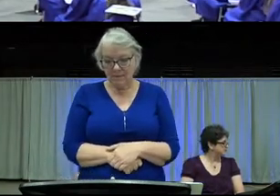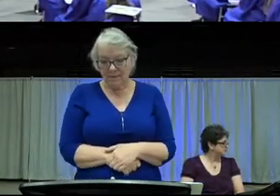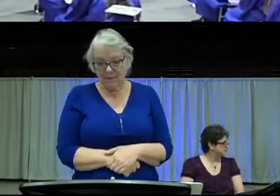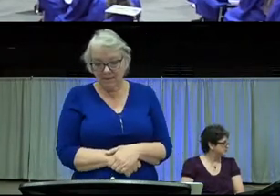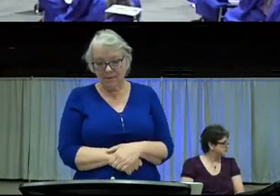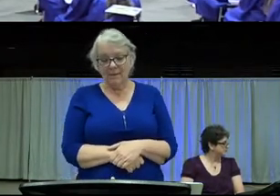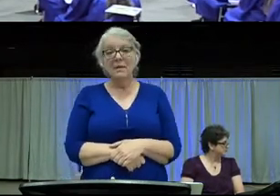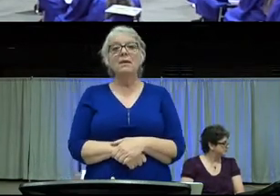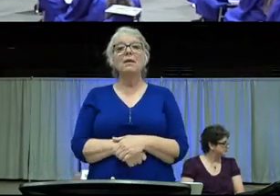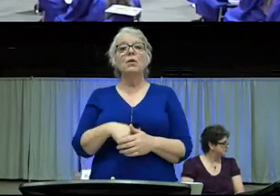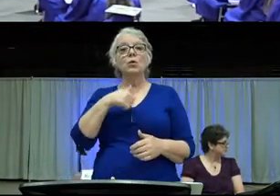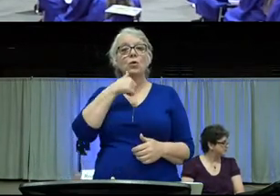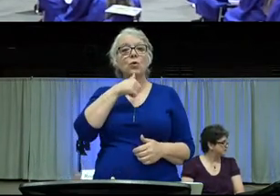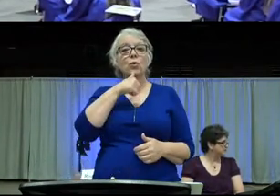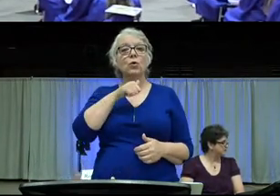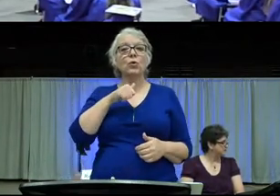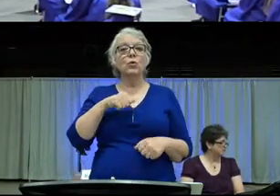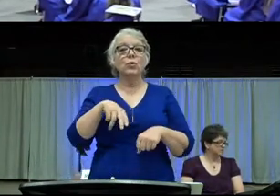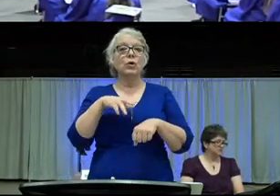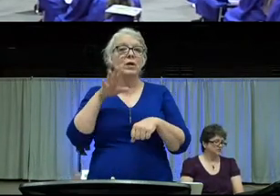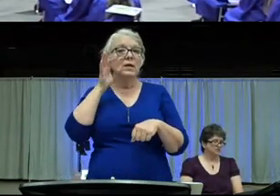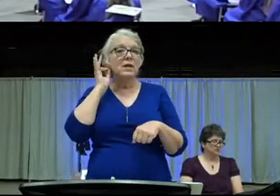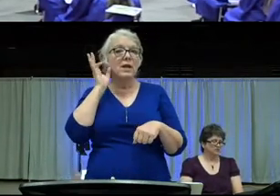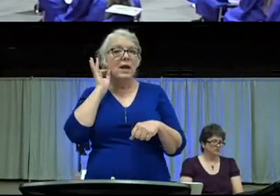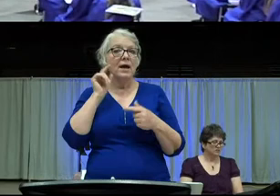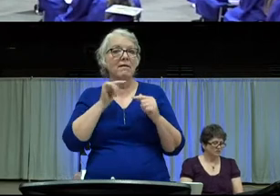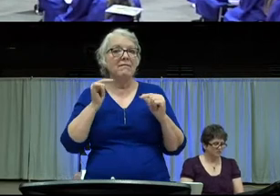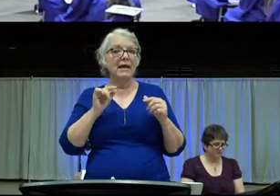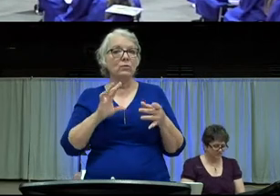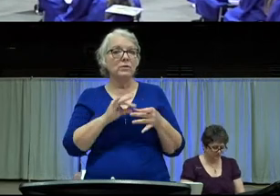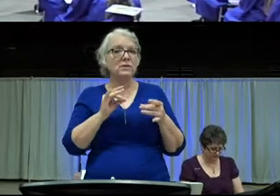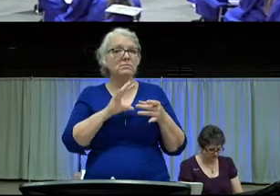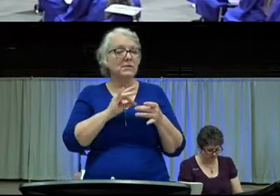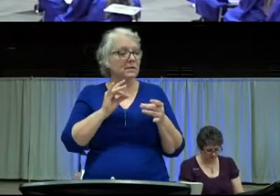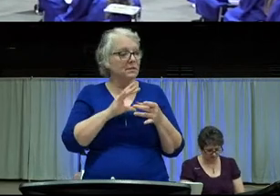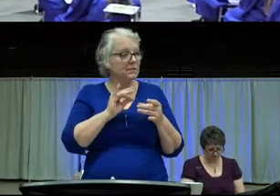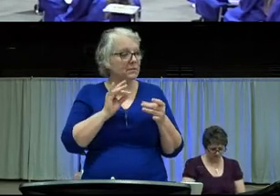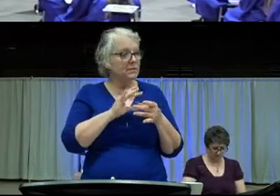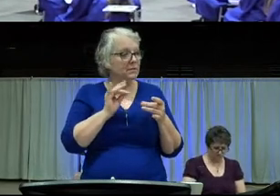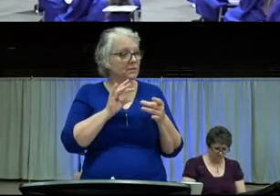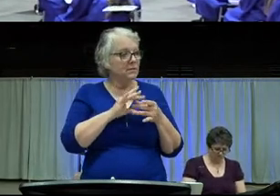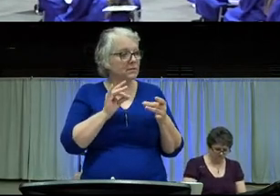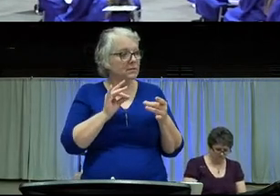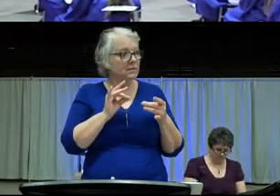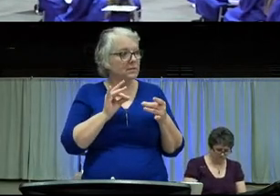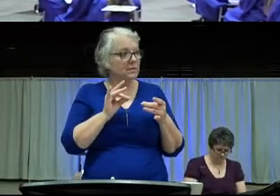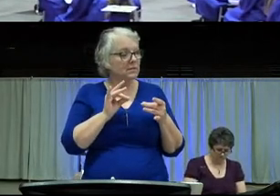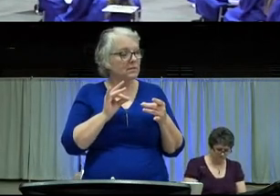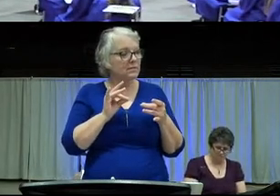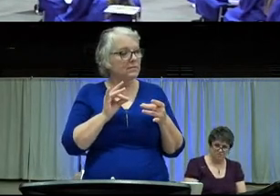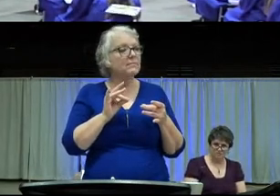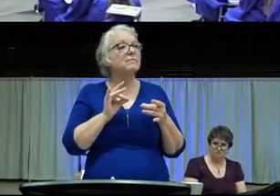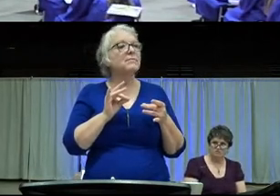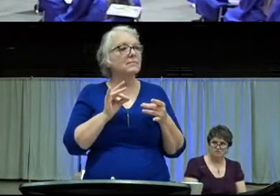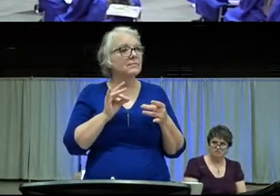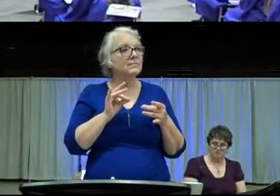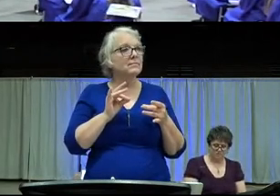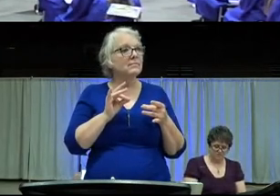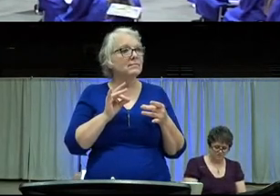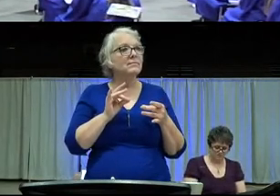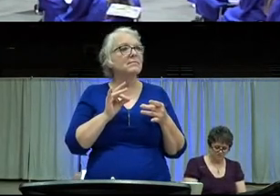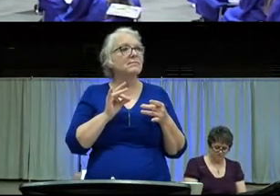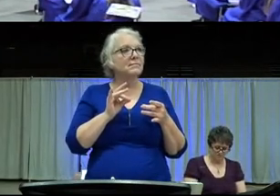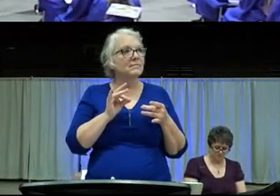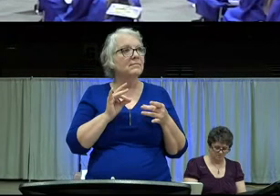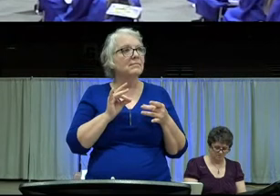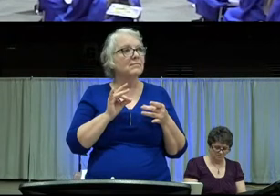Ayo istabatabio. Kitsik tsumatsanok banan. Gimovdach ganan.